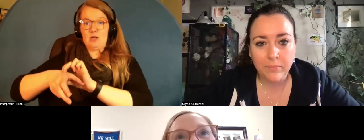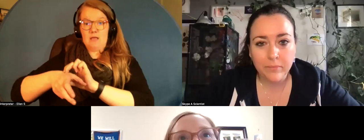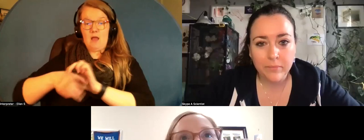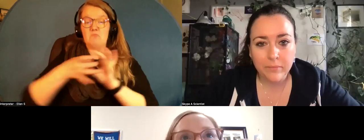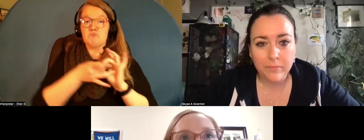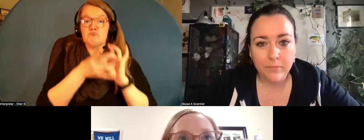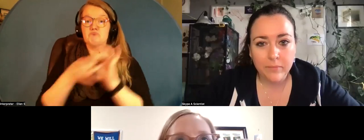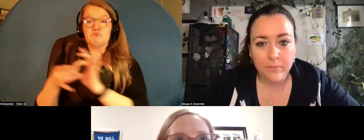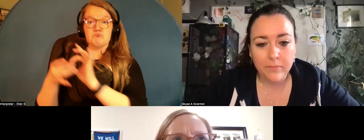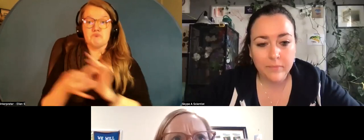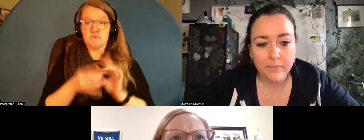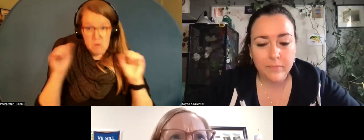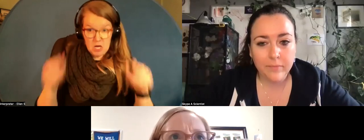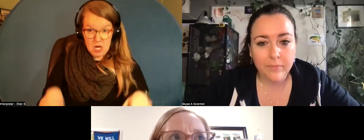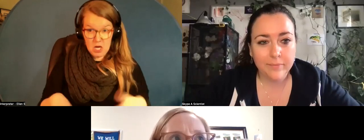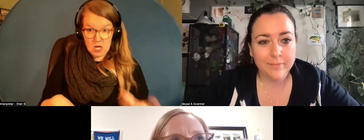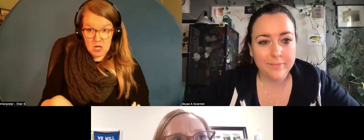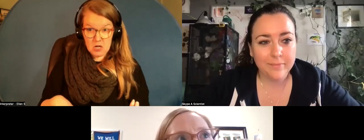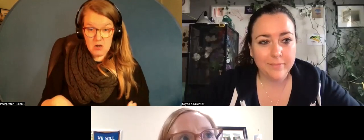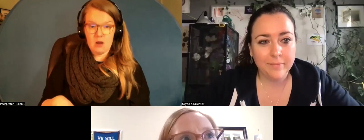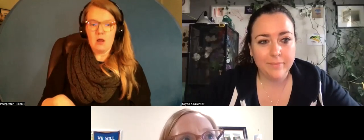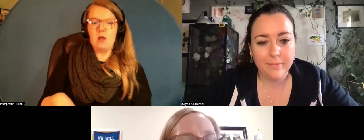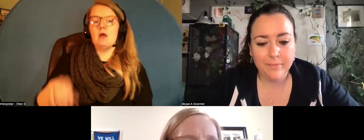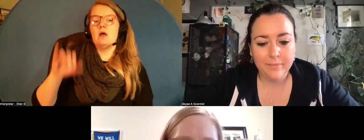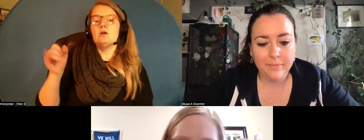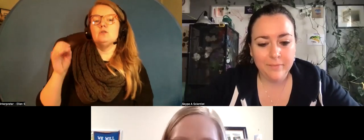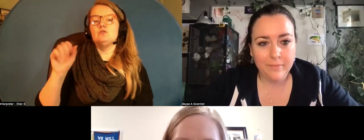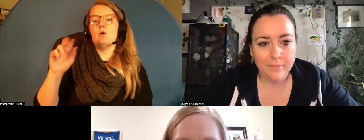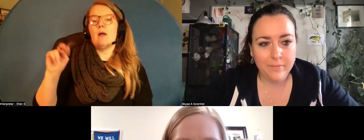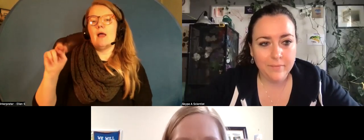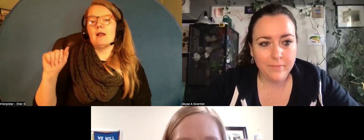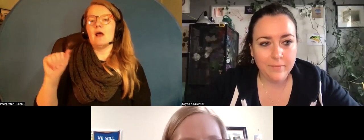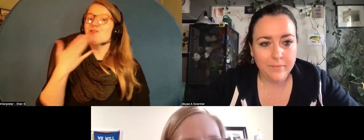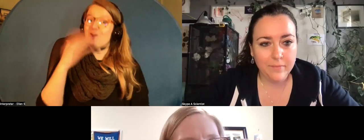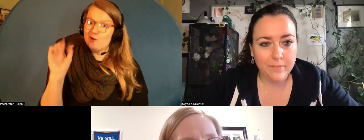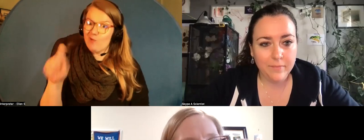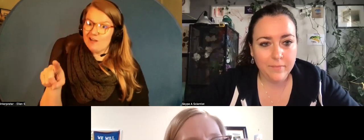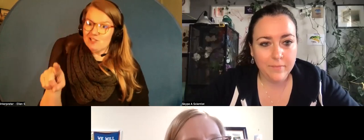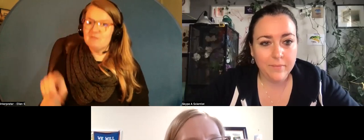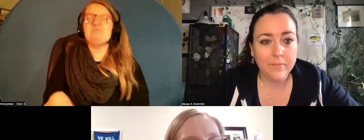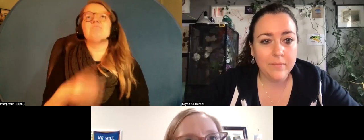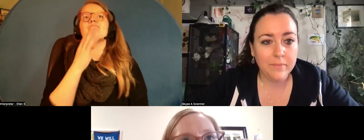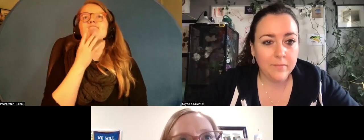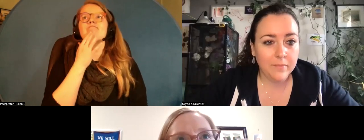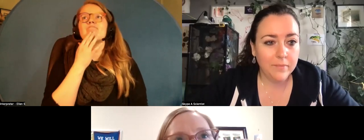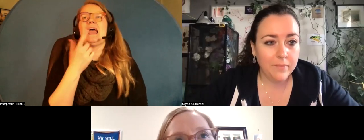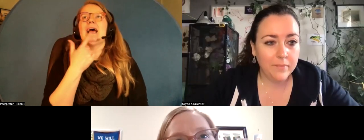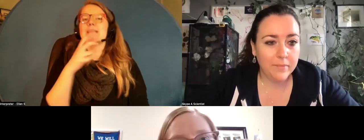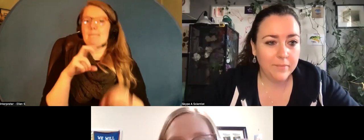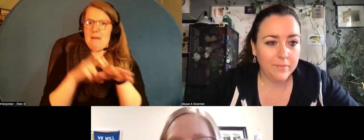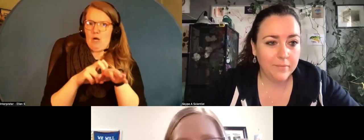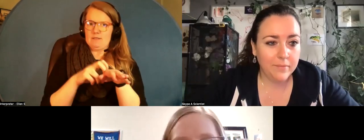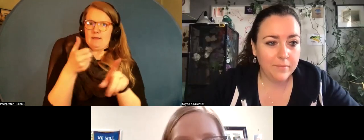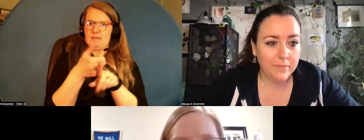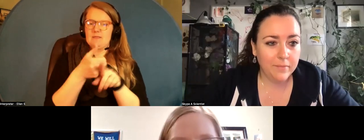question. I said that parasites have the ability to cause harm. And the